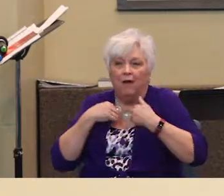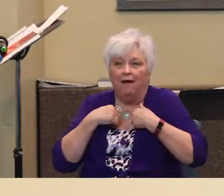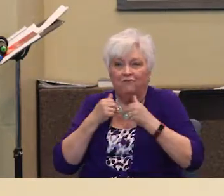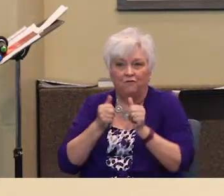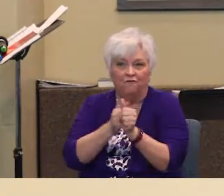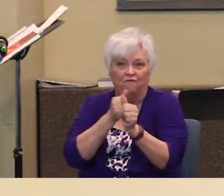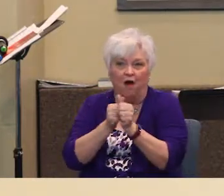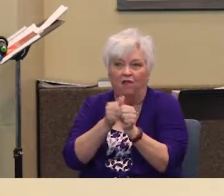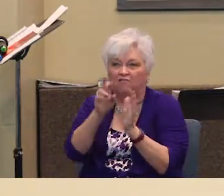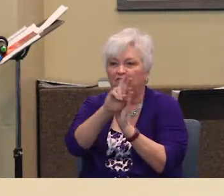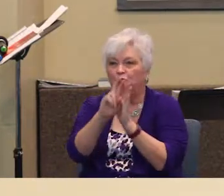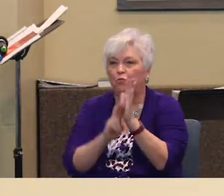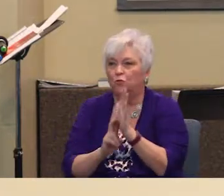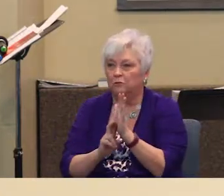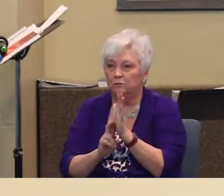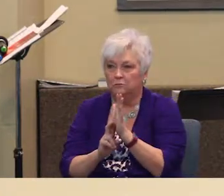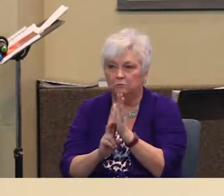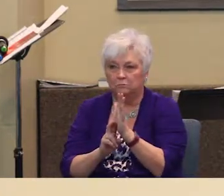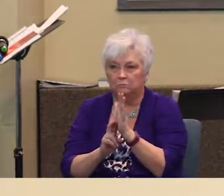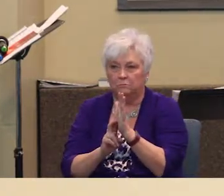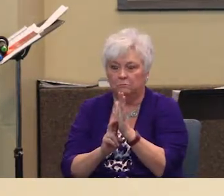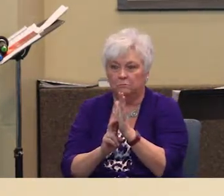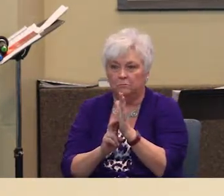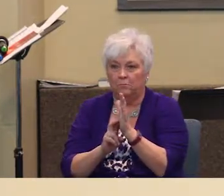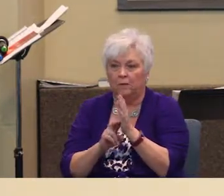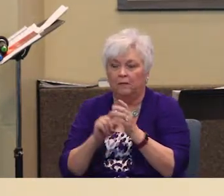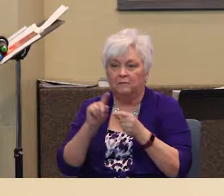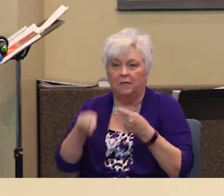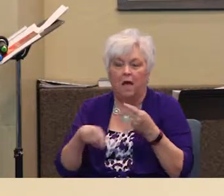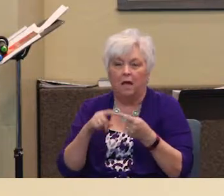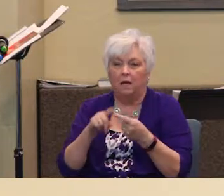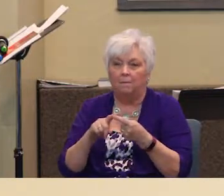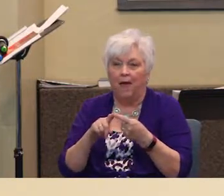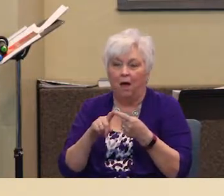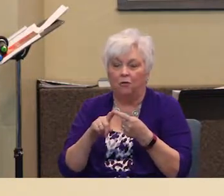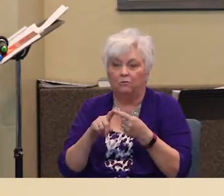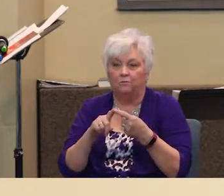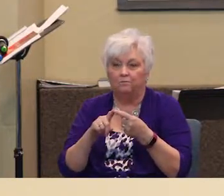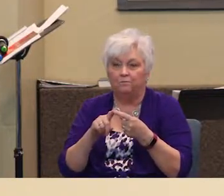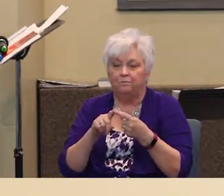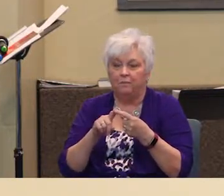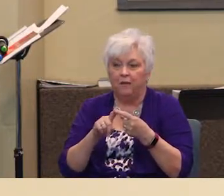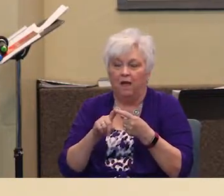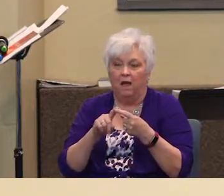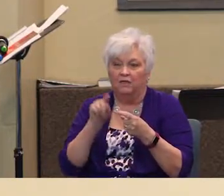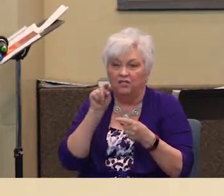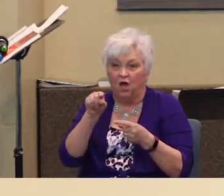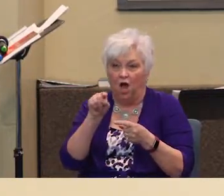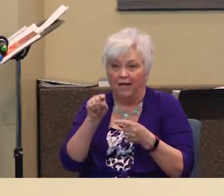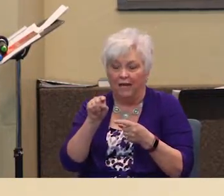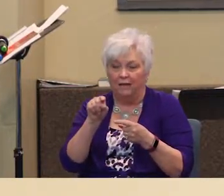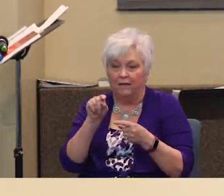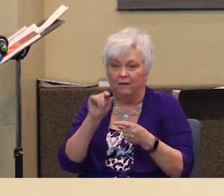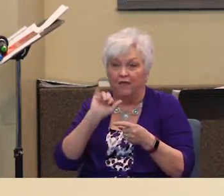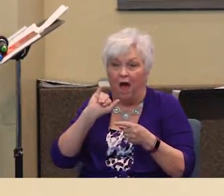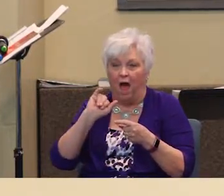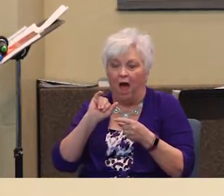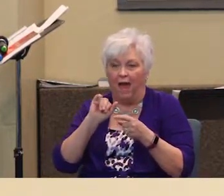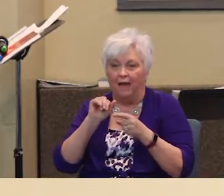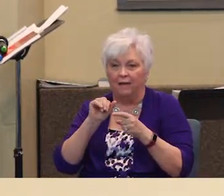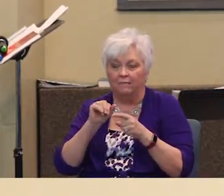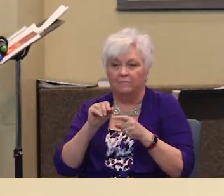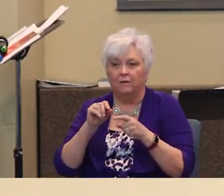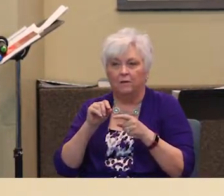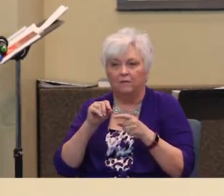rules. It's not about dotting every I and crossing every T. They're in the Word, and we know how to live by the